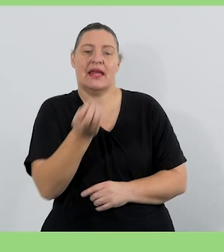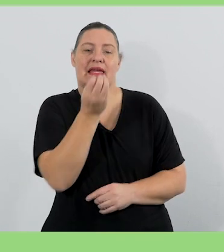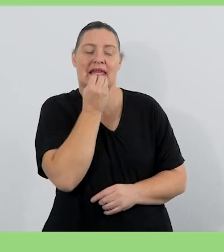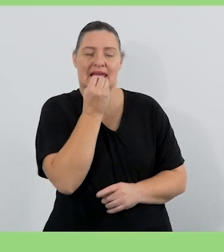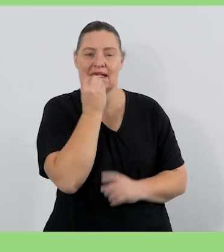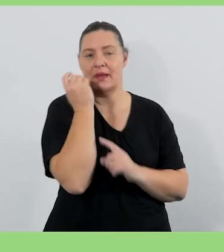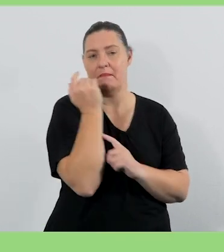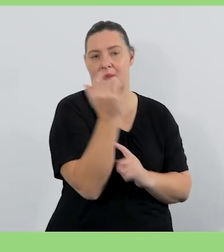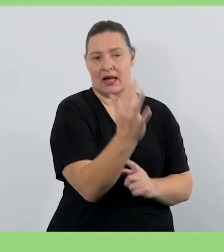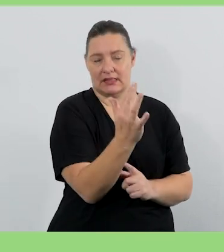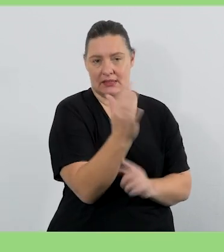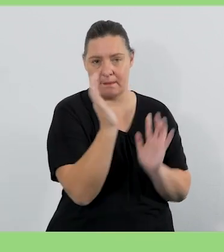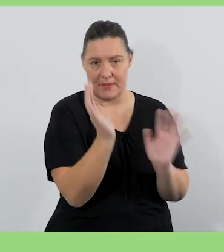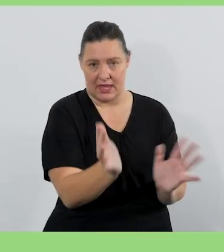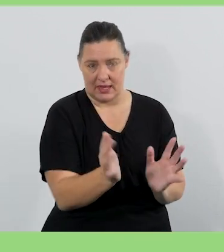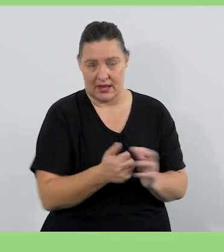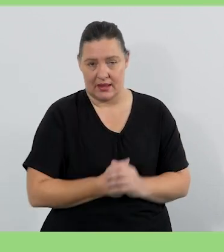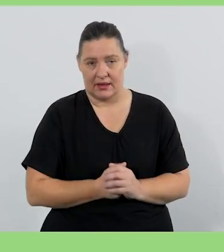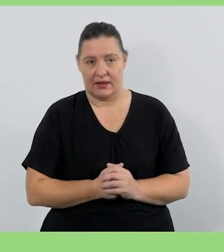that eat plants.